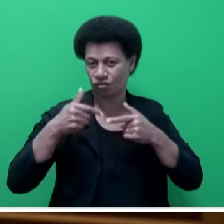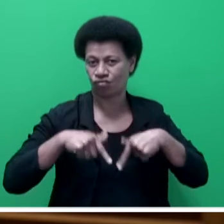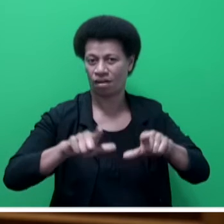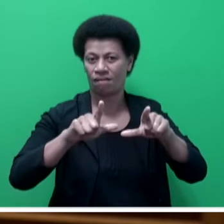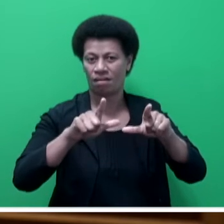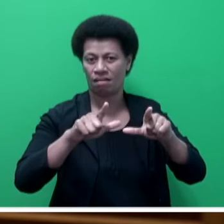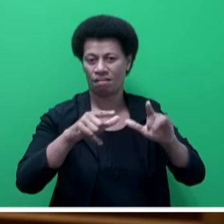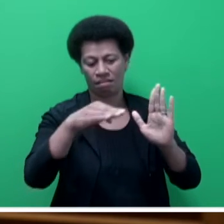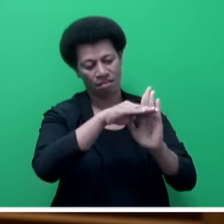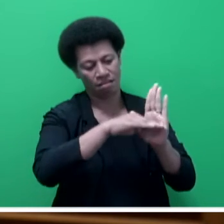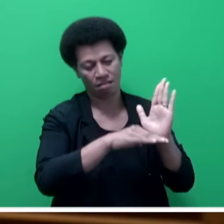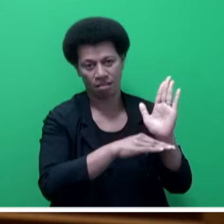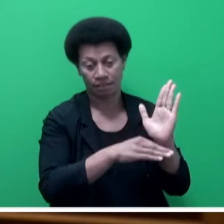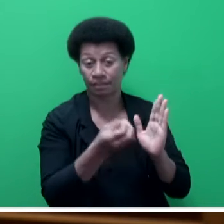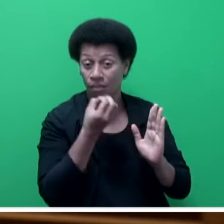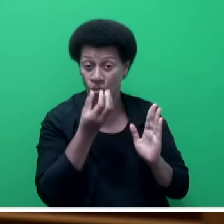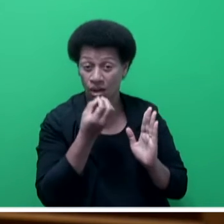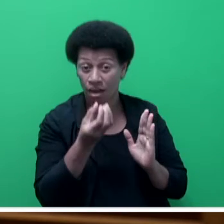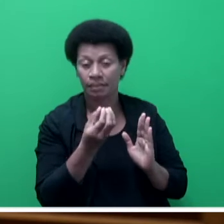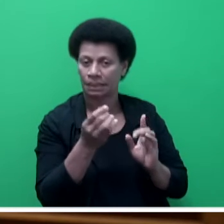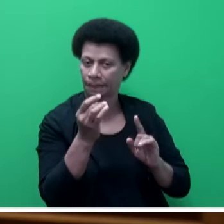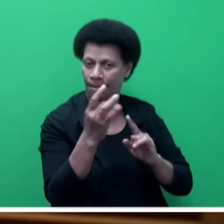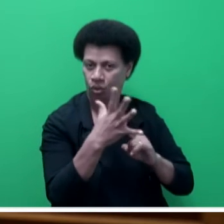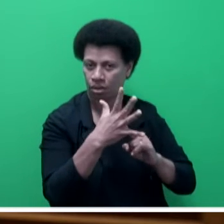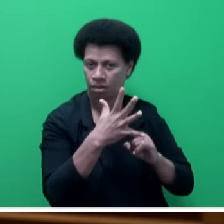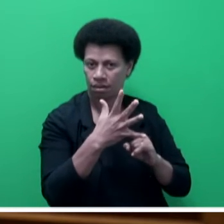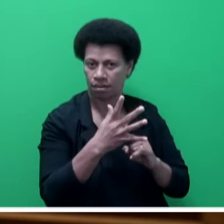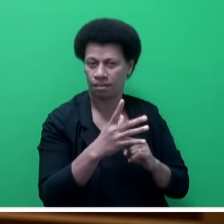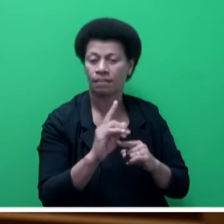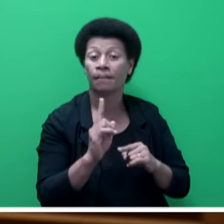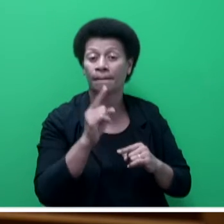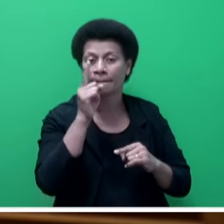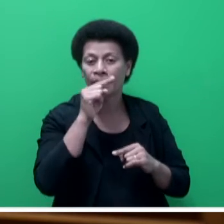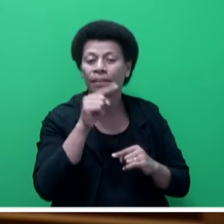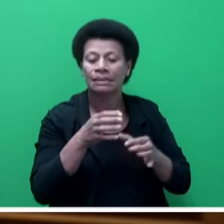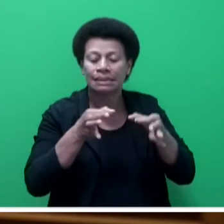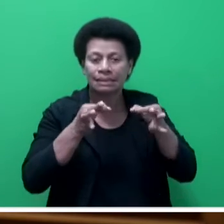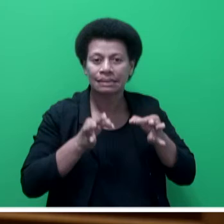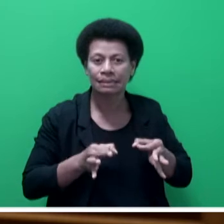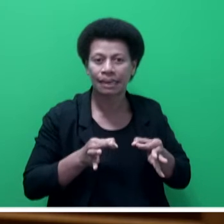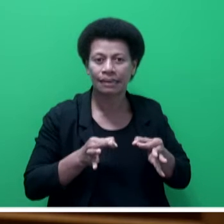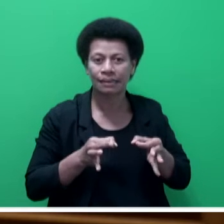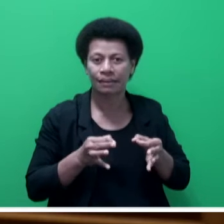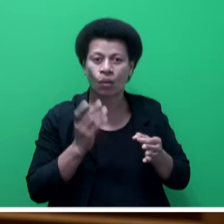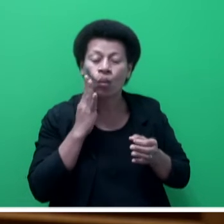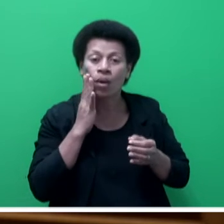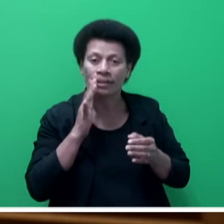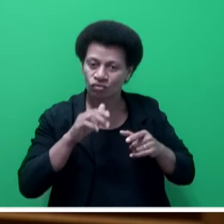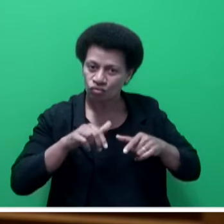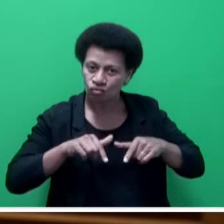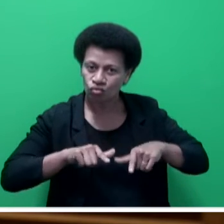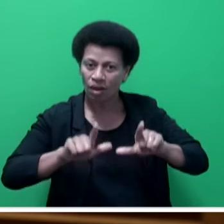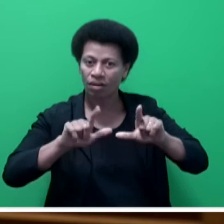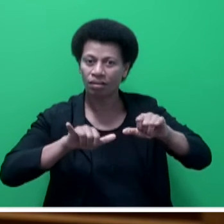like words, but it's actually a very important component in terms of people making decisions about when travel does open